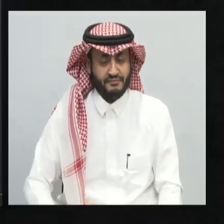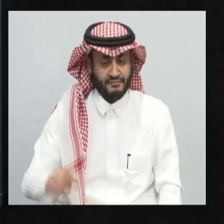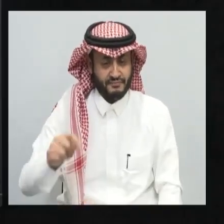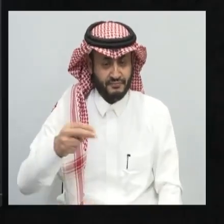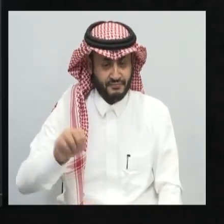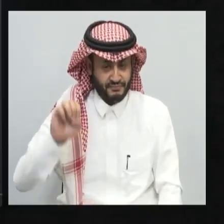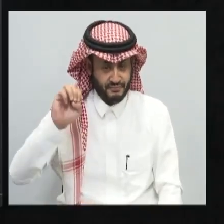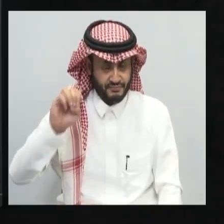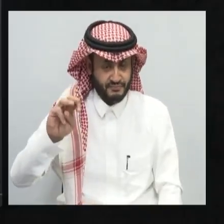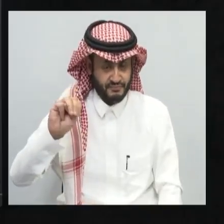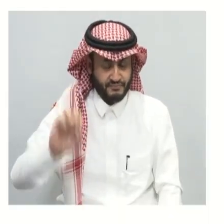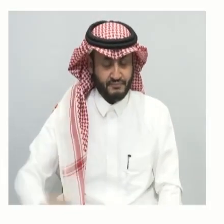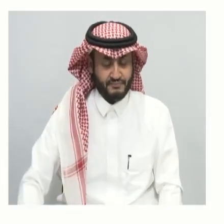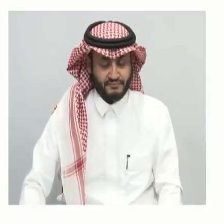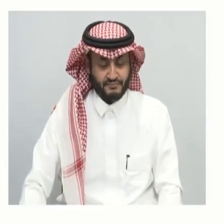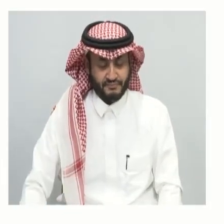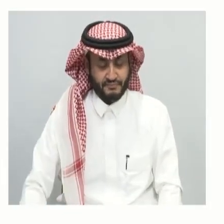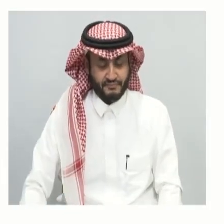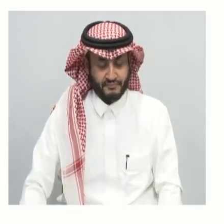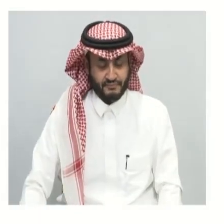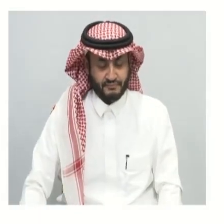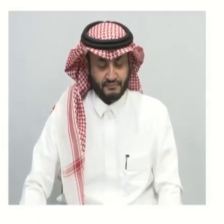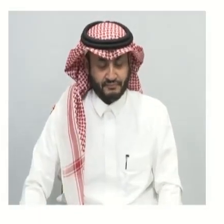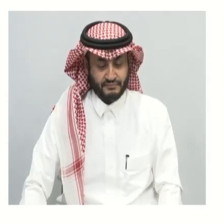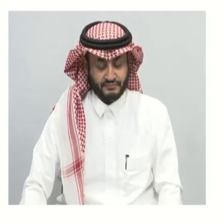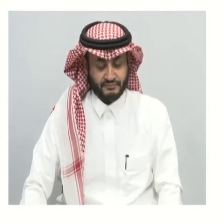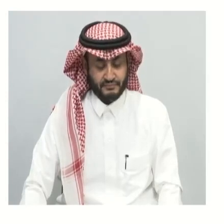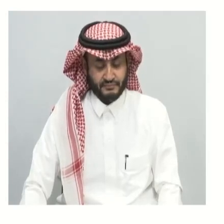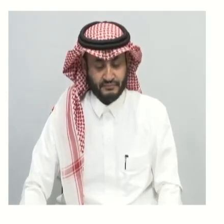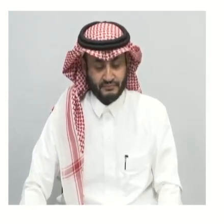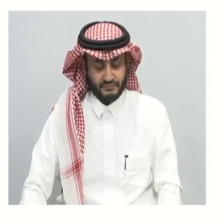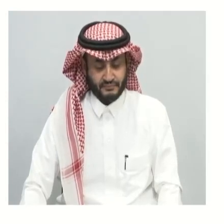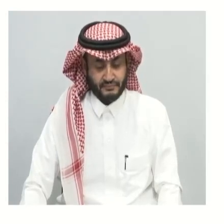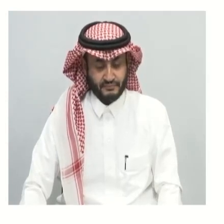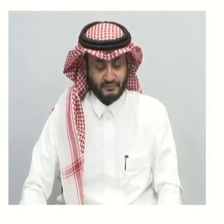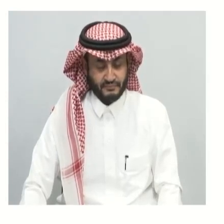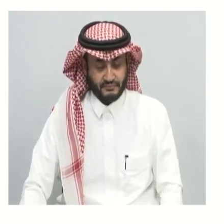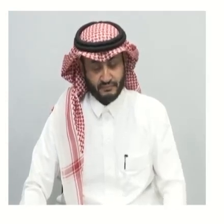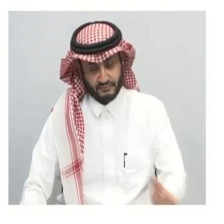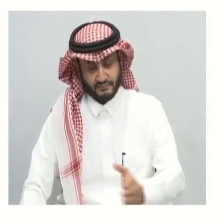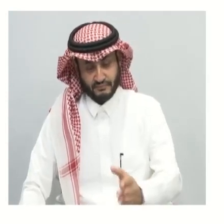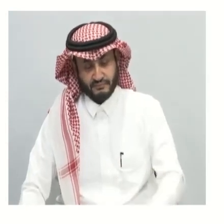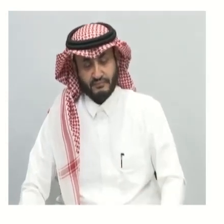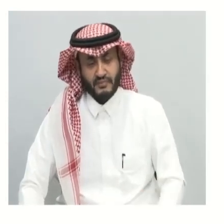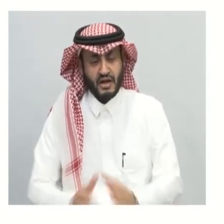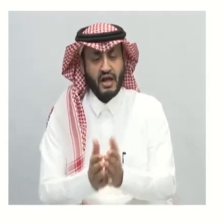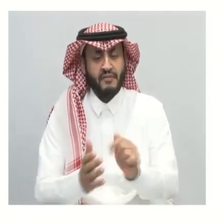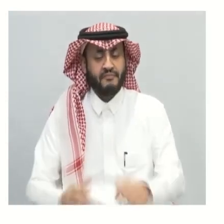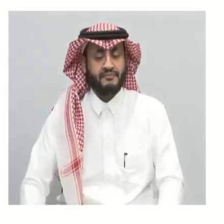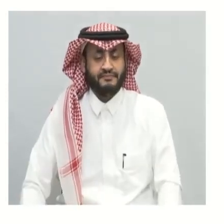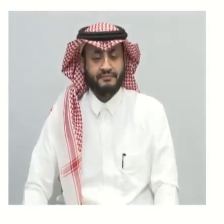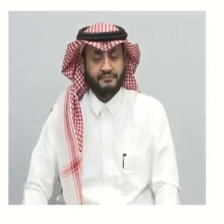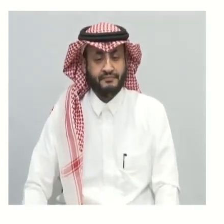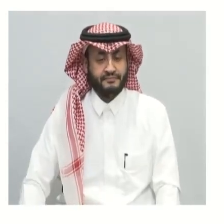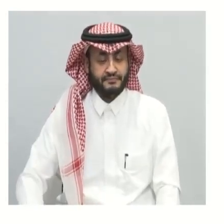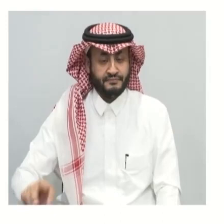hands. So instead of the hands, I have used them. Okay. In your books, page